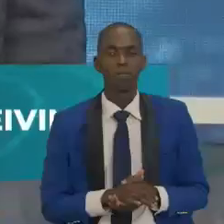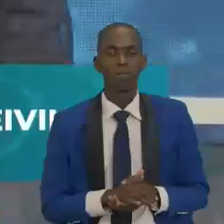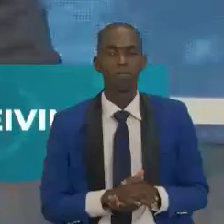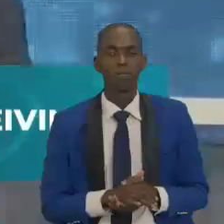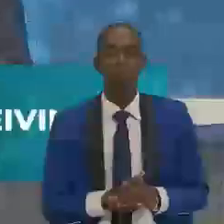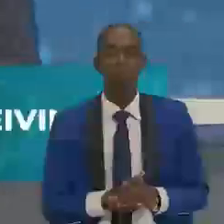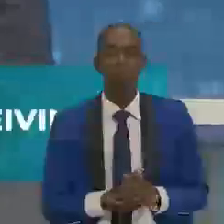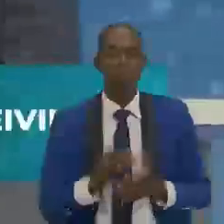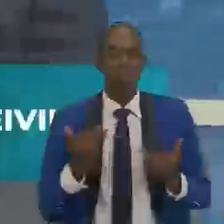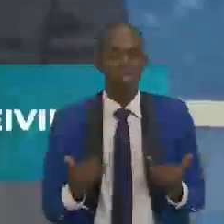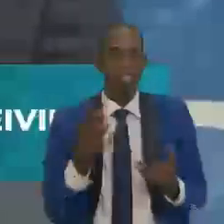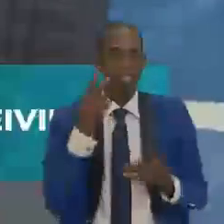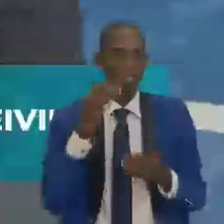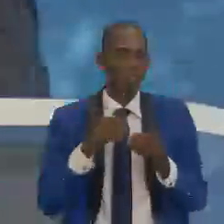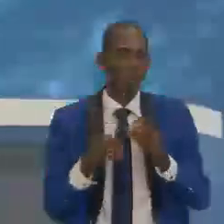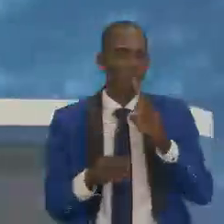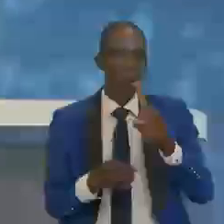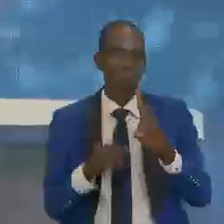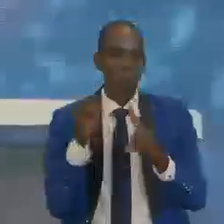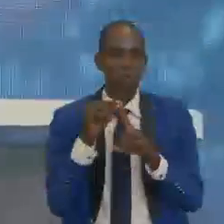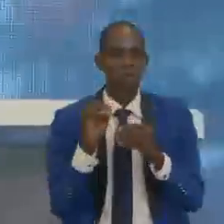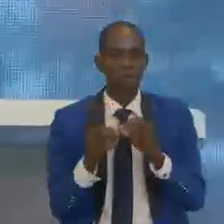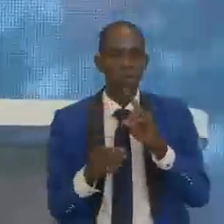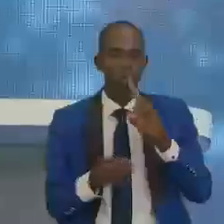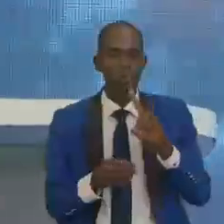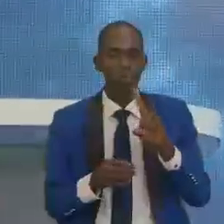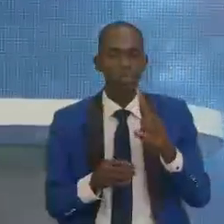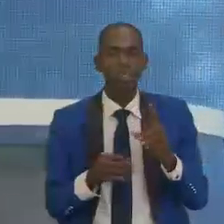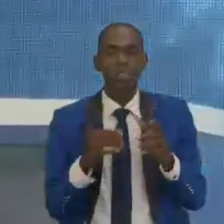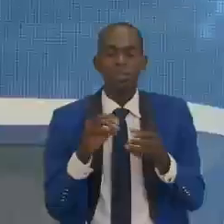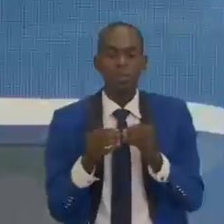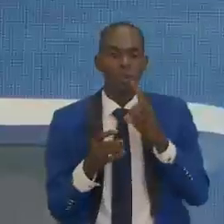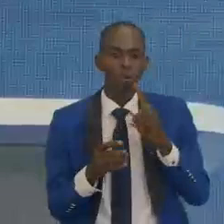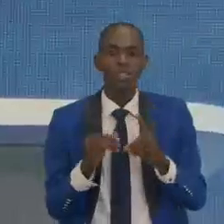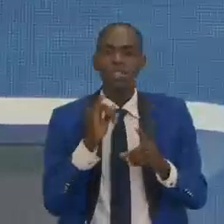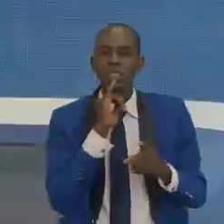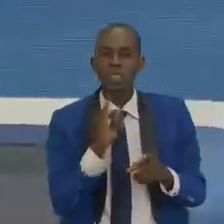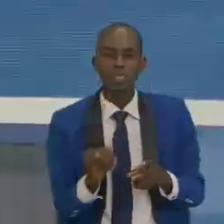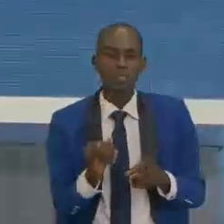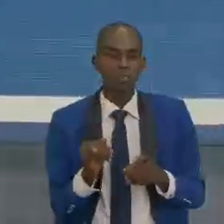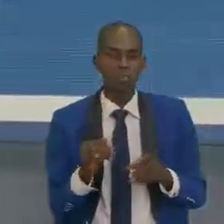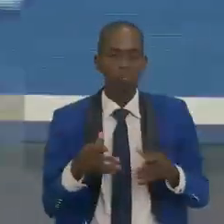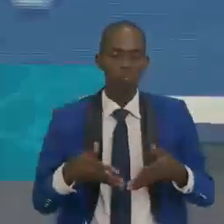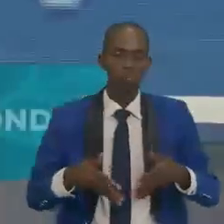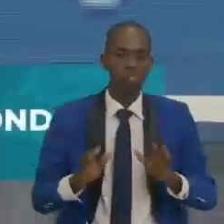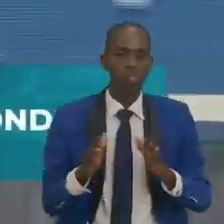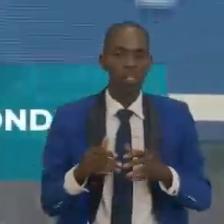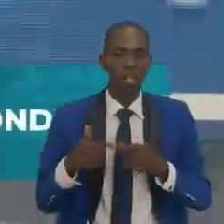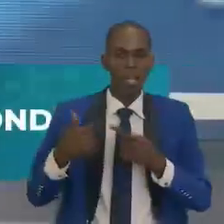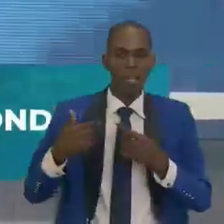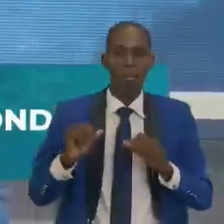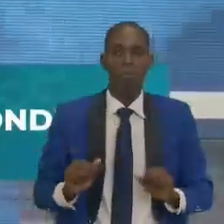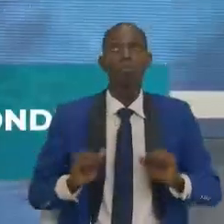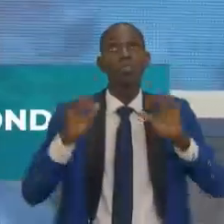Look at number one there. Number one is committed ears and committed hearts responding to